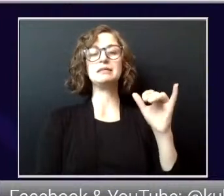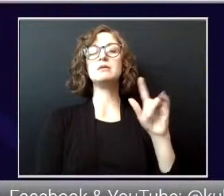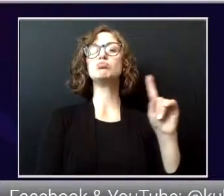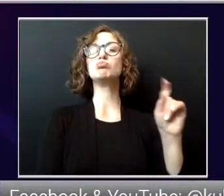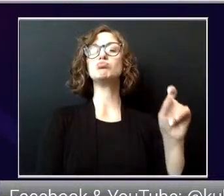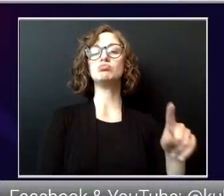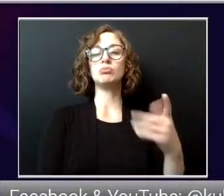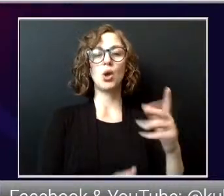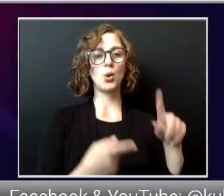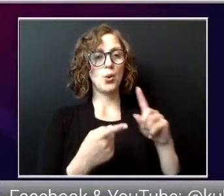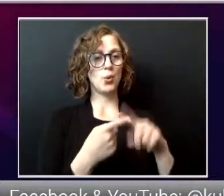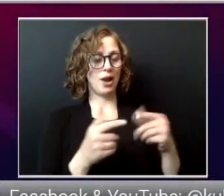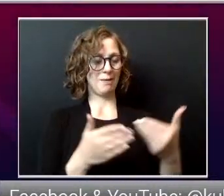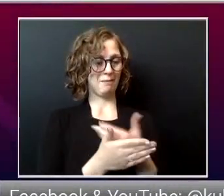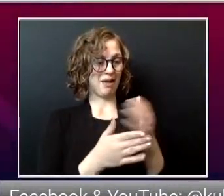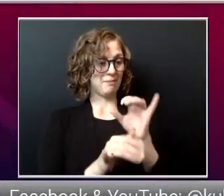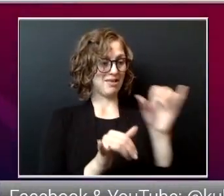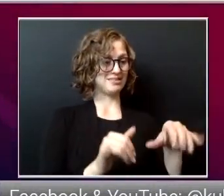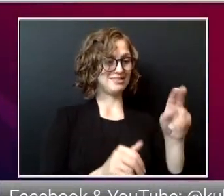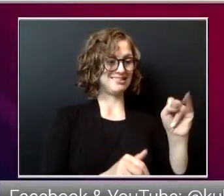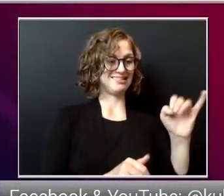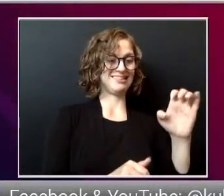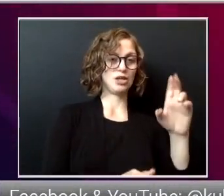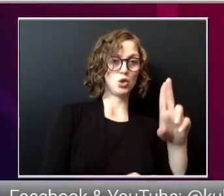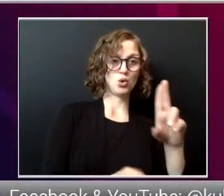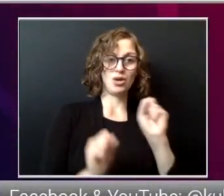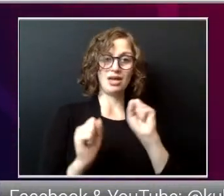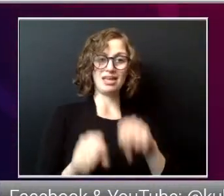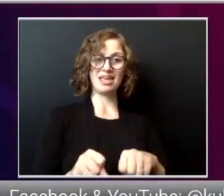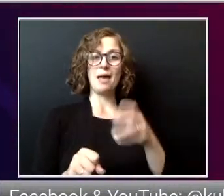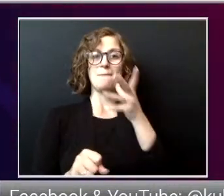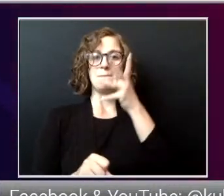parents allowed to sleep there? I'll ask Mallory this.